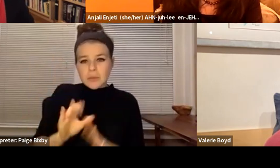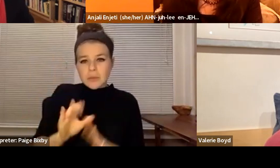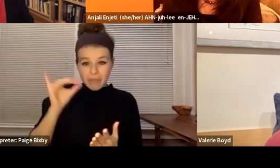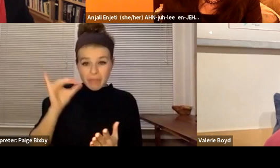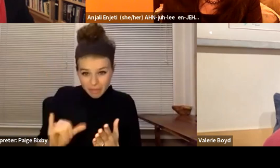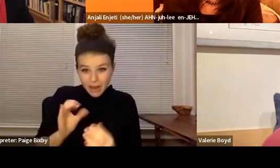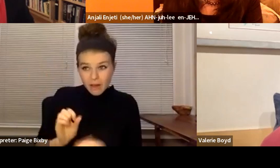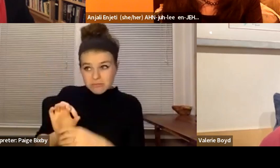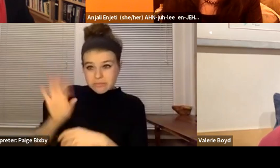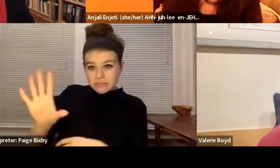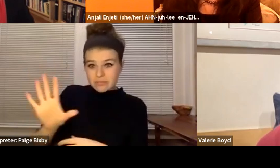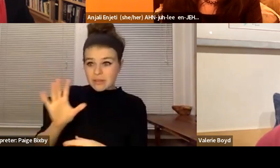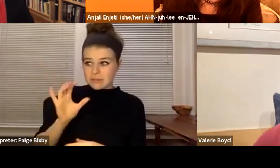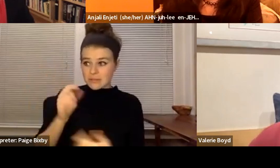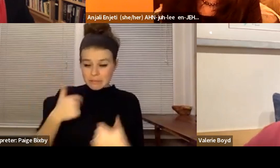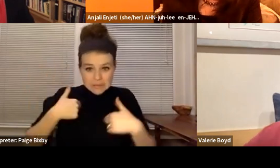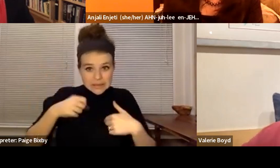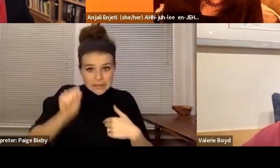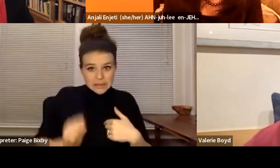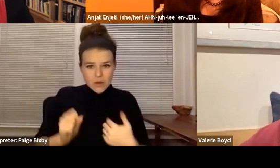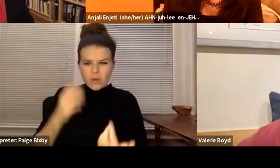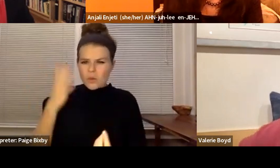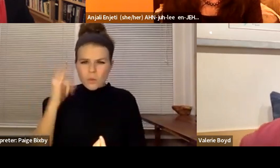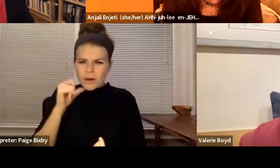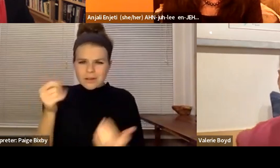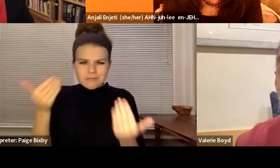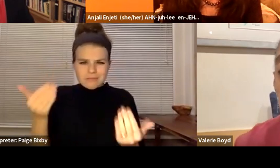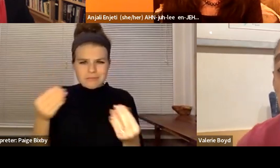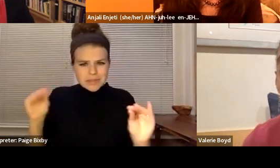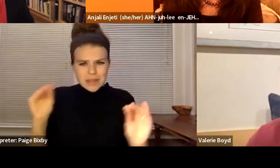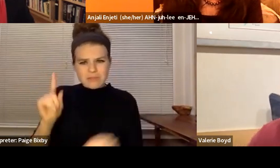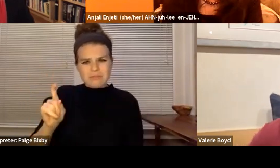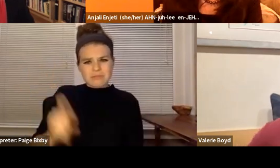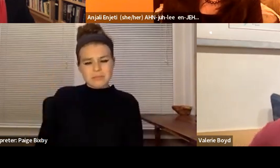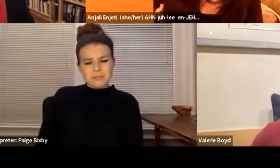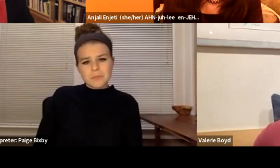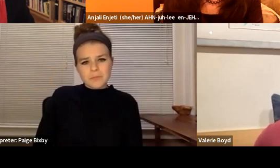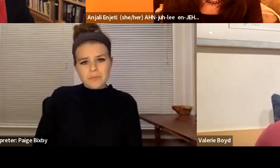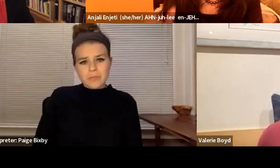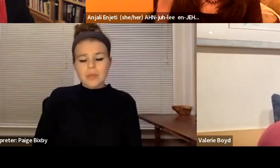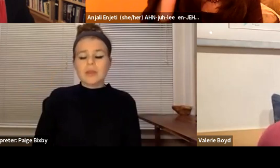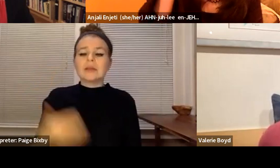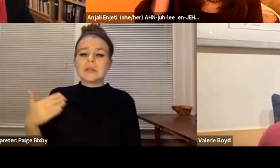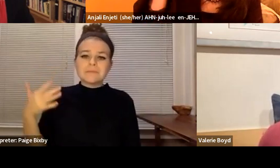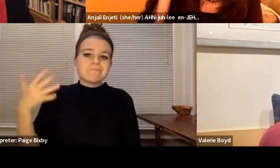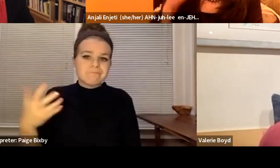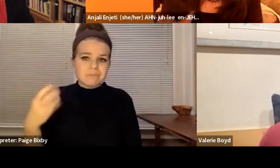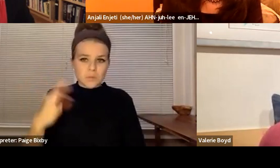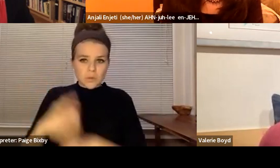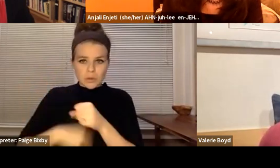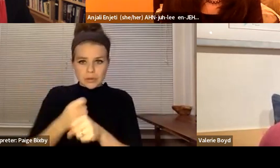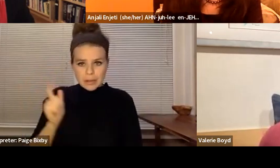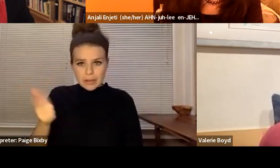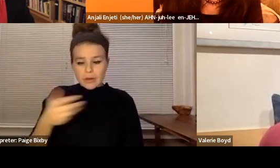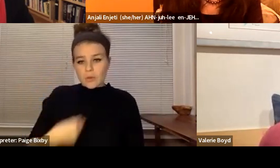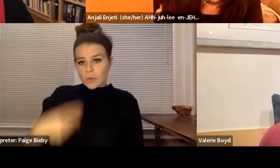story. I myself was Southern. Why couldn't they sell it as such? A few years later, a white Southern